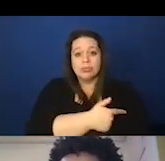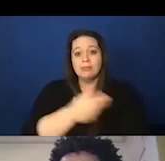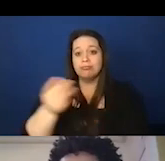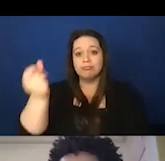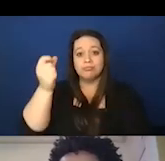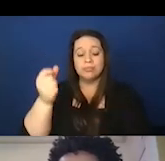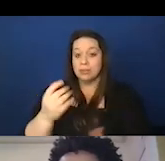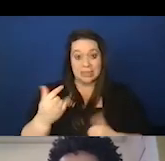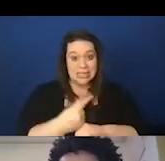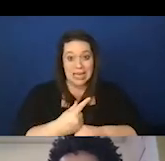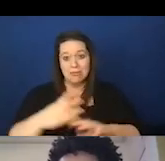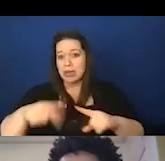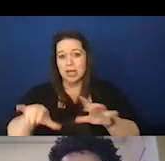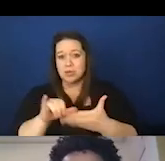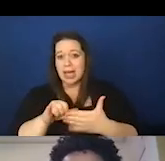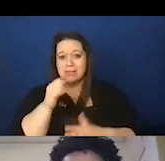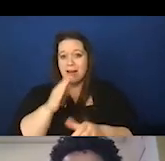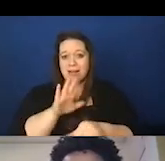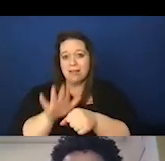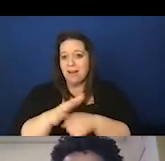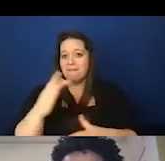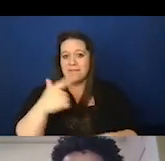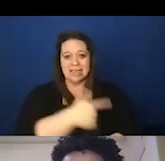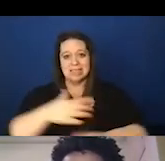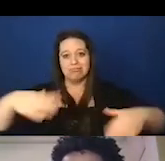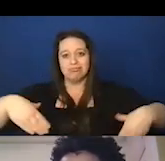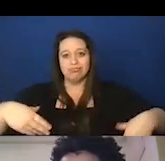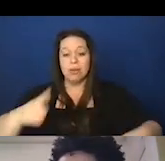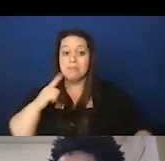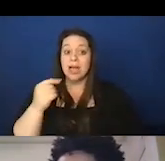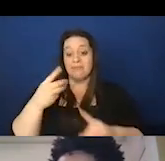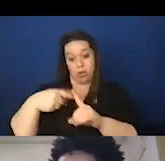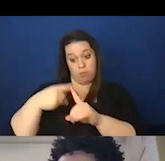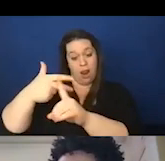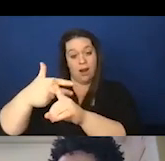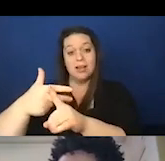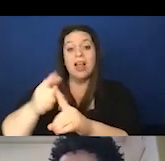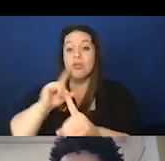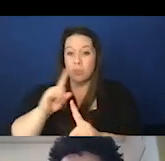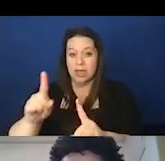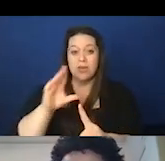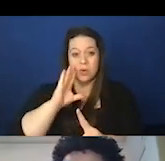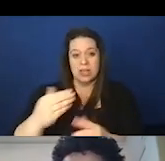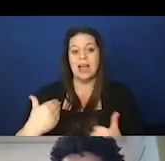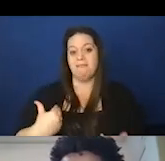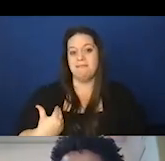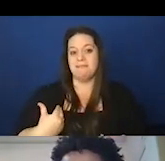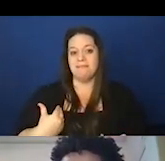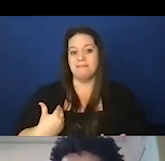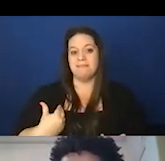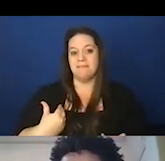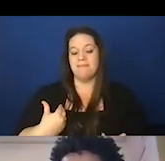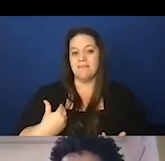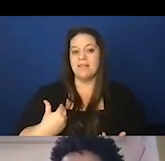today, he can't do that because he doesn't have enough vaccine. But like I said, within a few months, that's going to be a reality under President Biden and